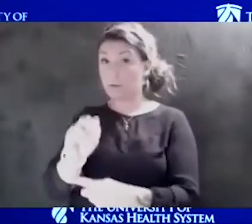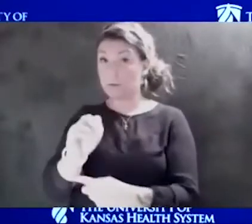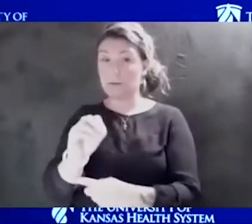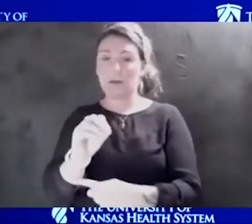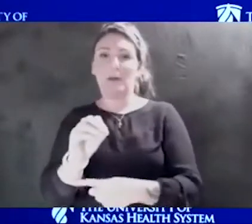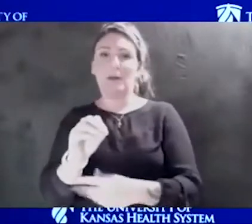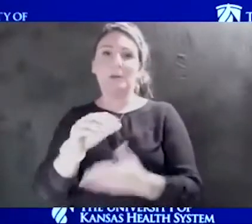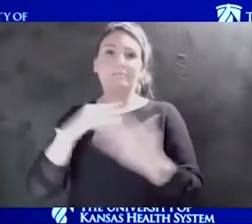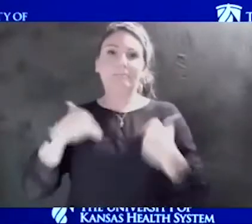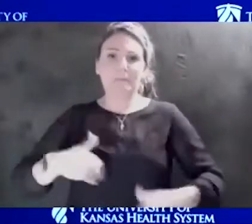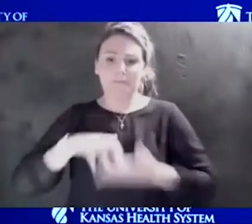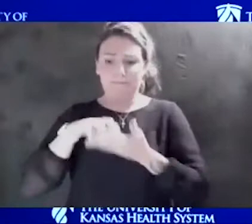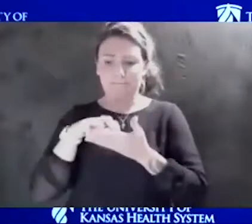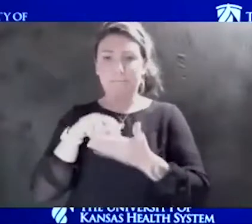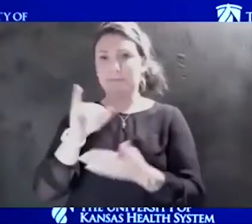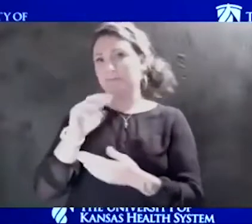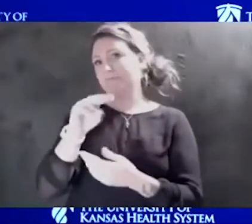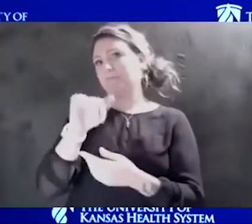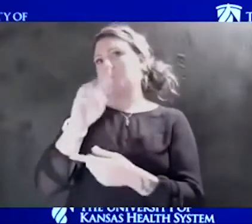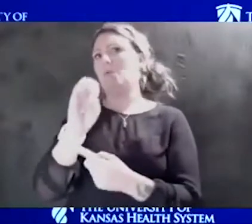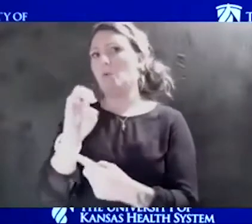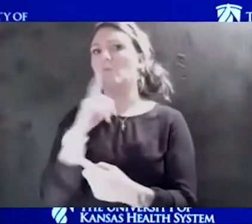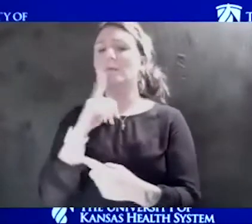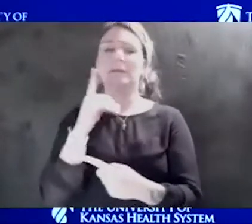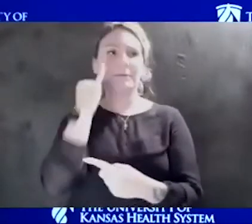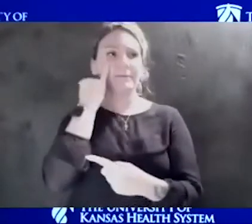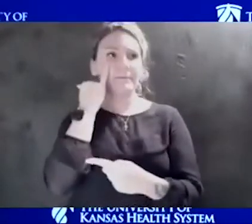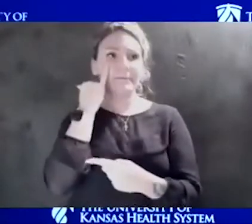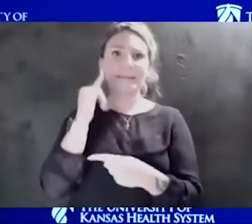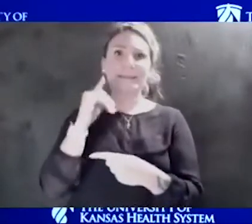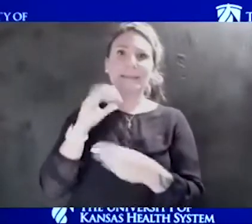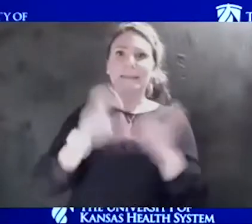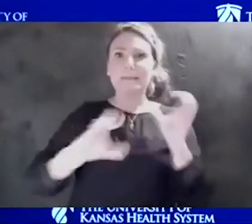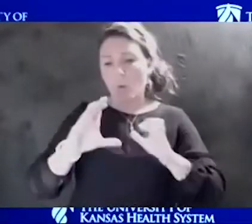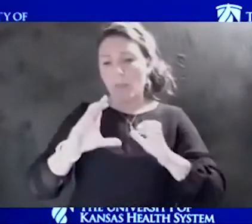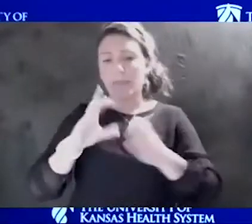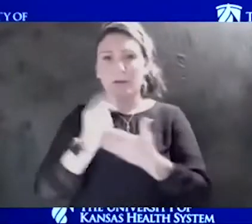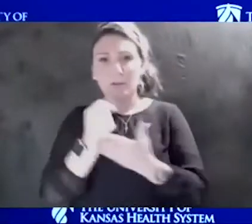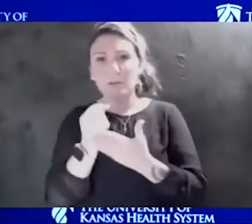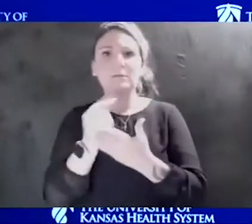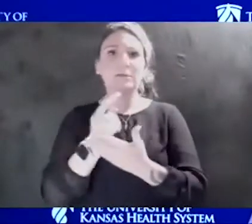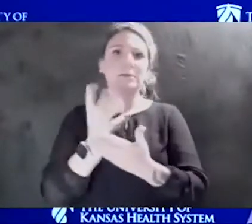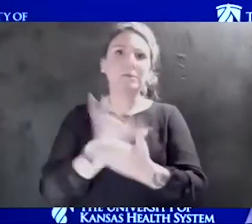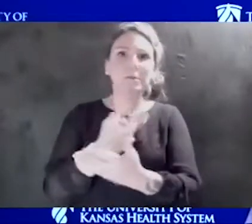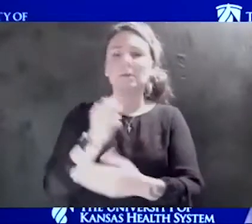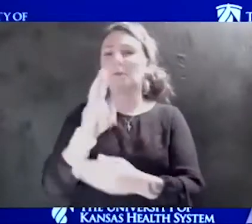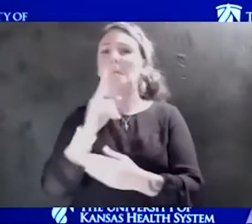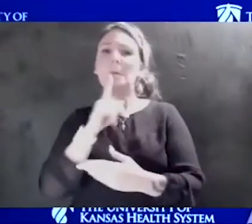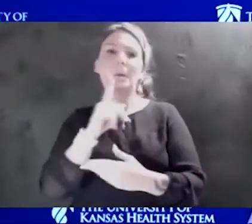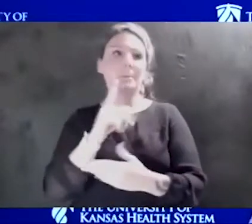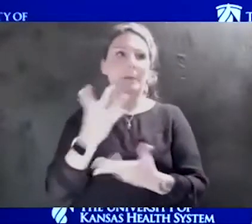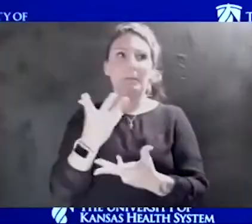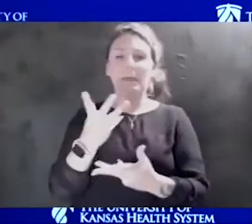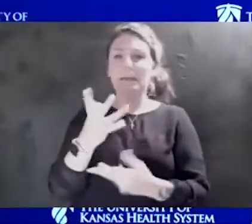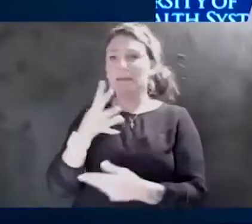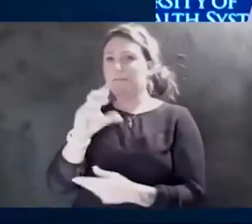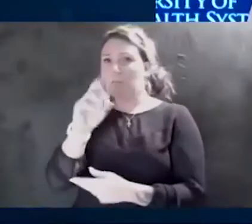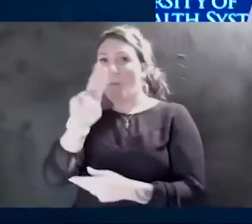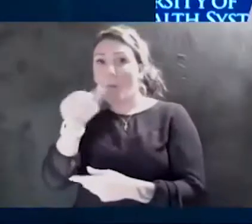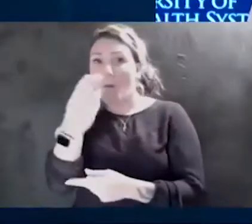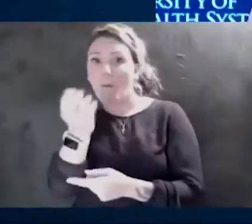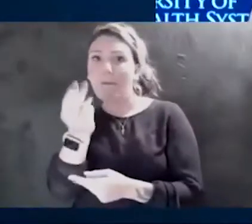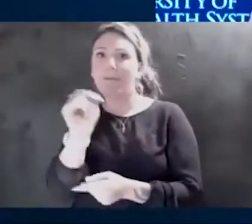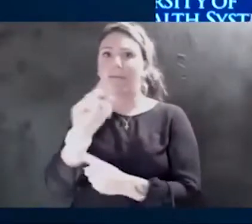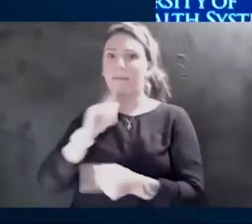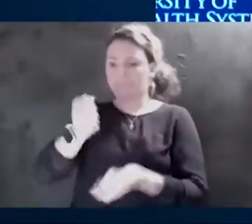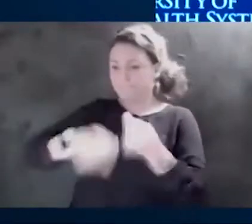active chemotherapy, whether they are on immunosuppressants for, say, a solid organ transplant, or immunosuppressants for another reason as well.